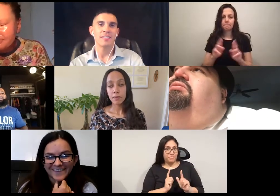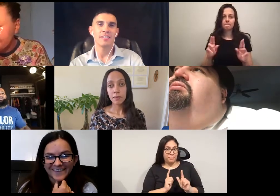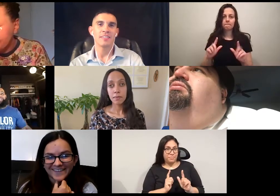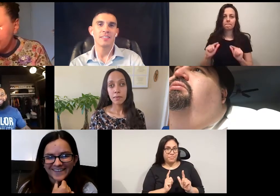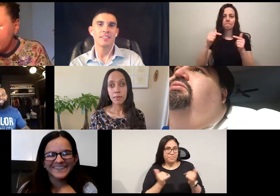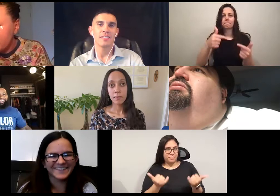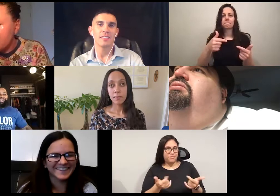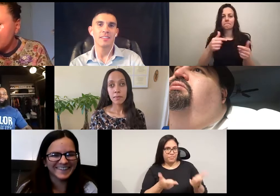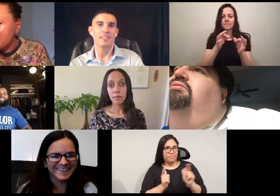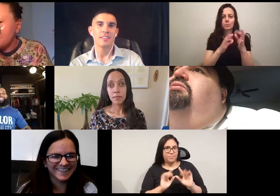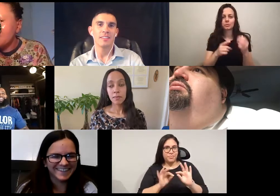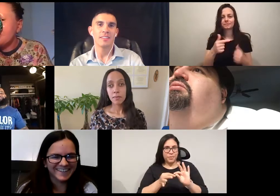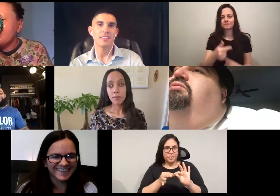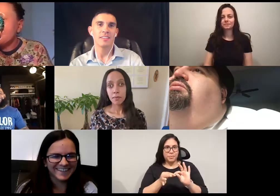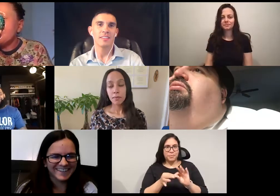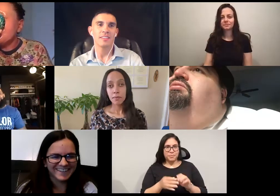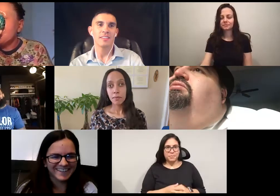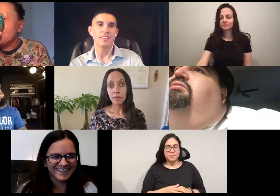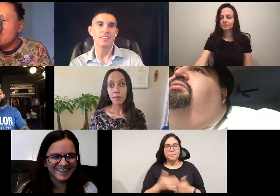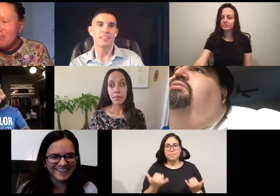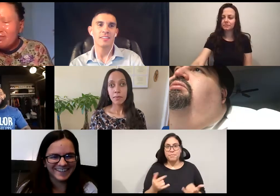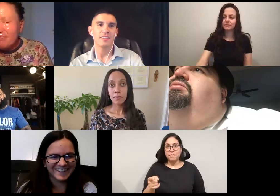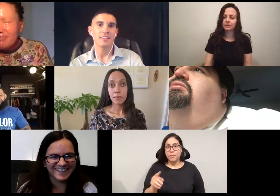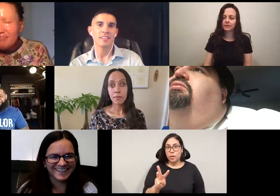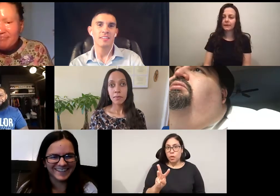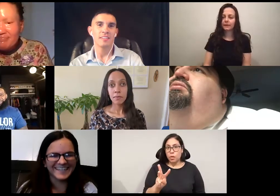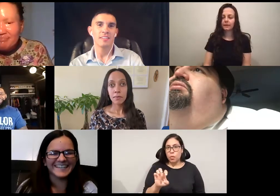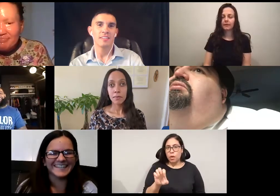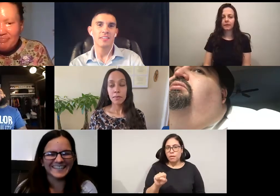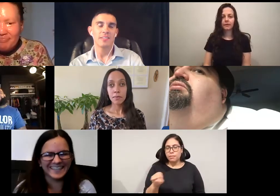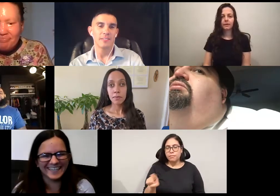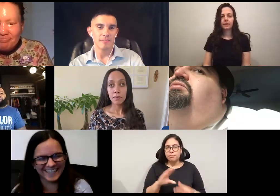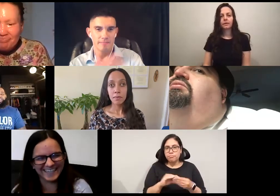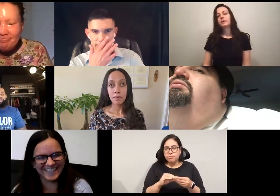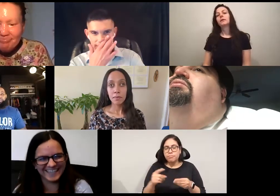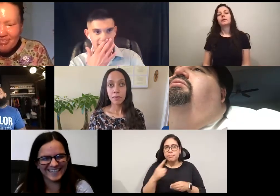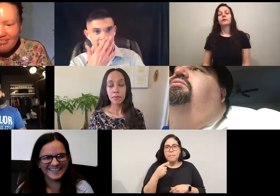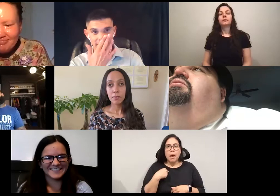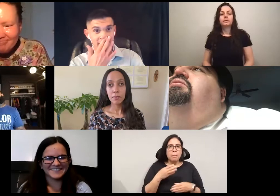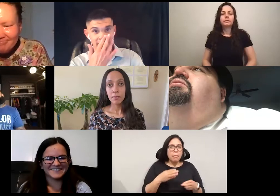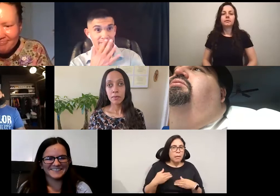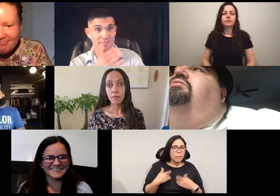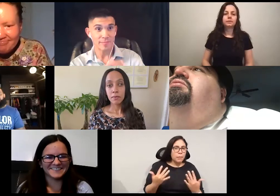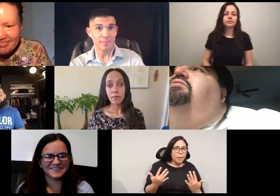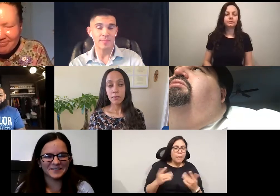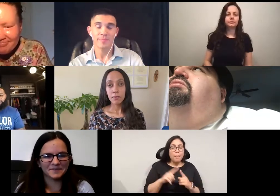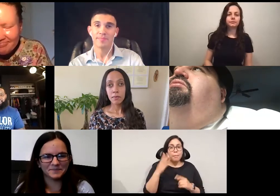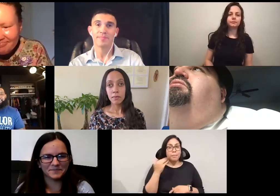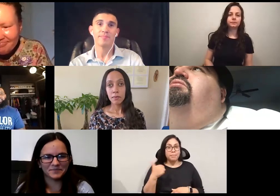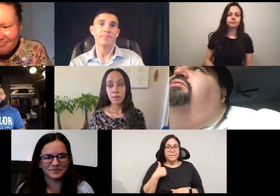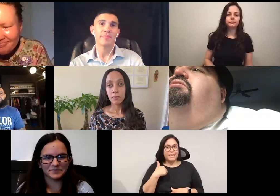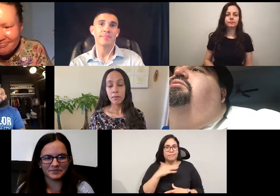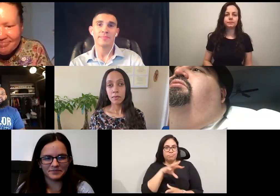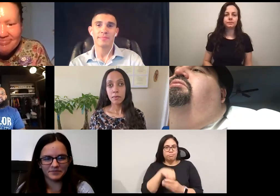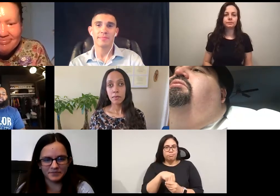Oh, yes, this is Wesley. I'm like, I was just waiting, but I mean, because I'm in the fitness industry, right? And